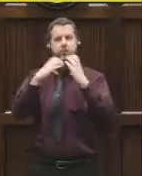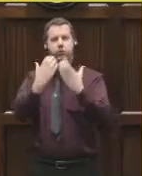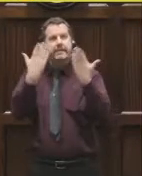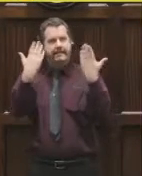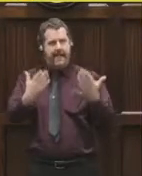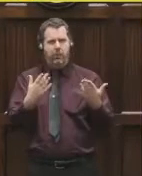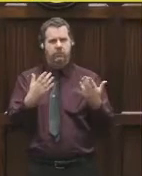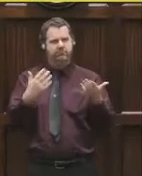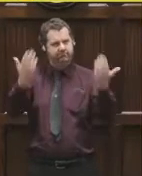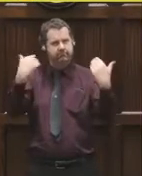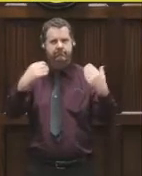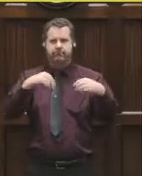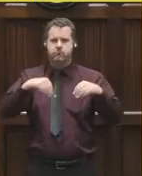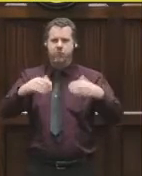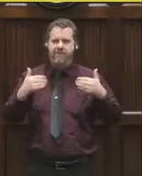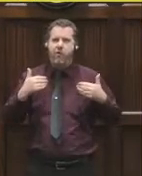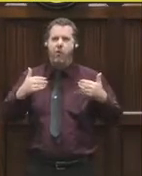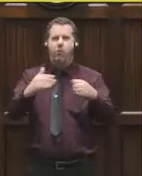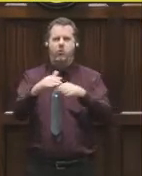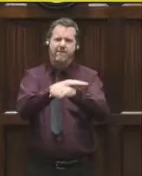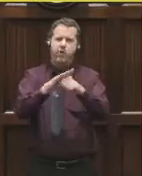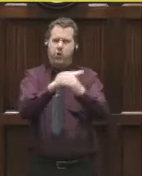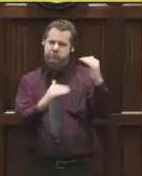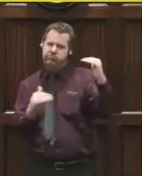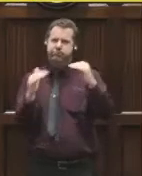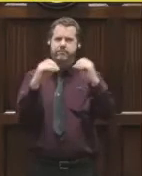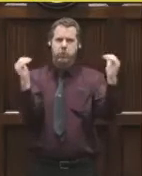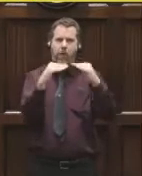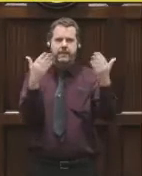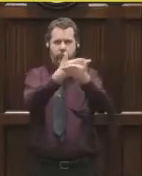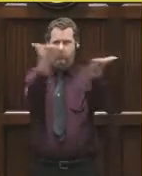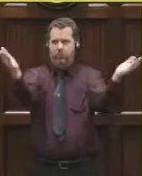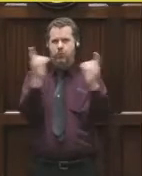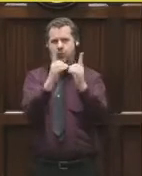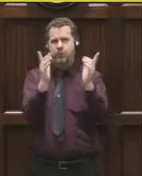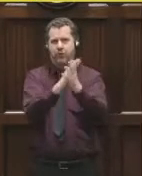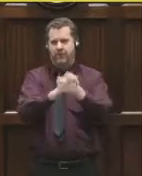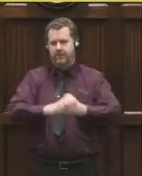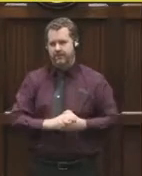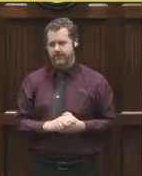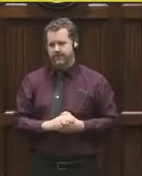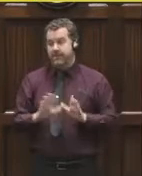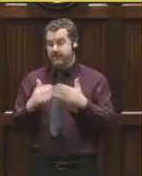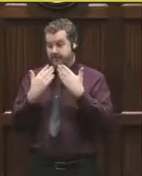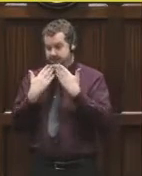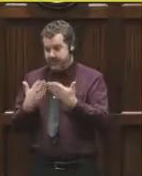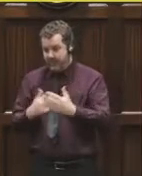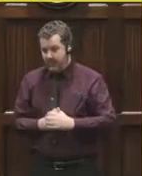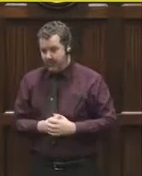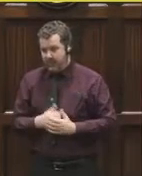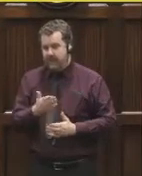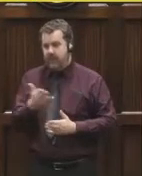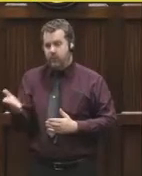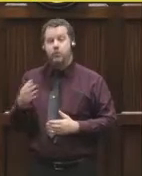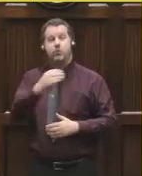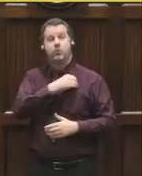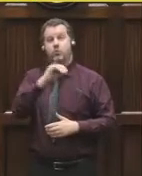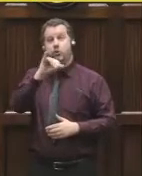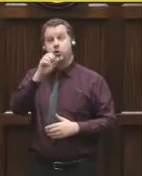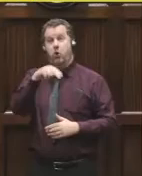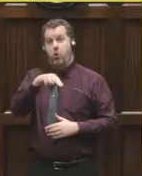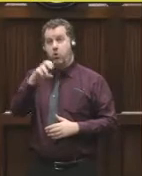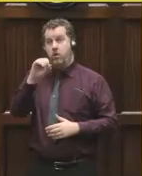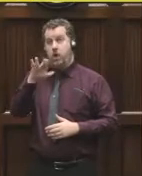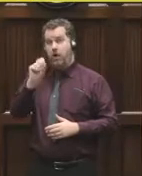to the full equality that community deserves. Thank you very much, Deputy Boyd Barrett. We move now to Deputy Joan Collins, please.